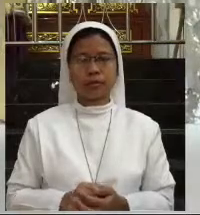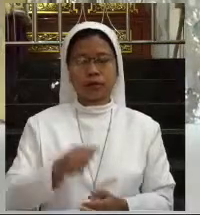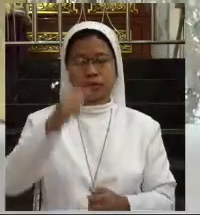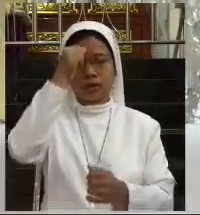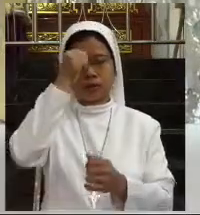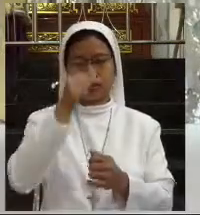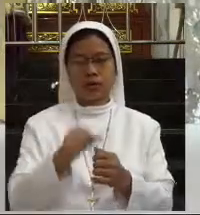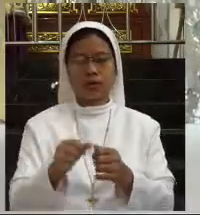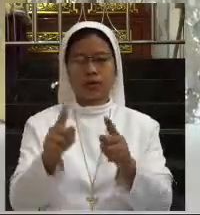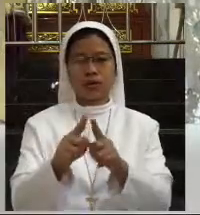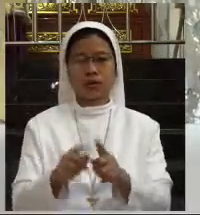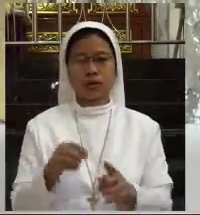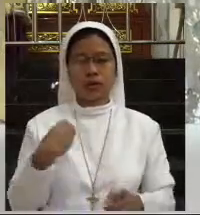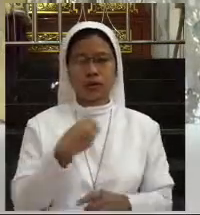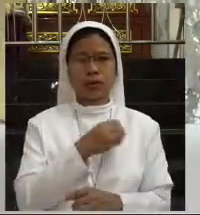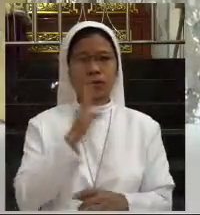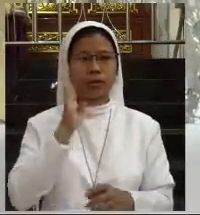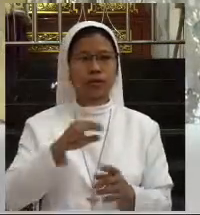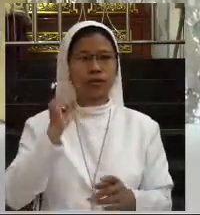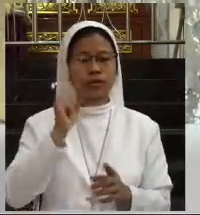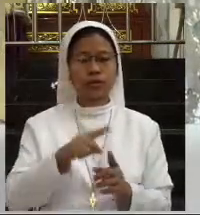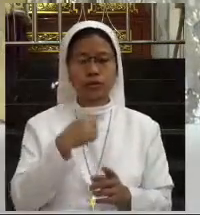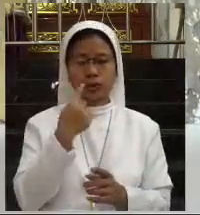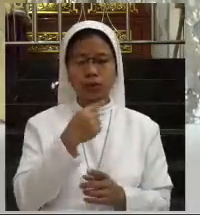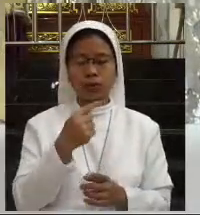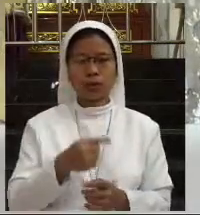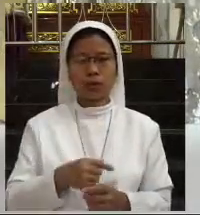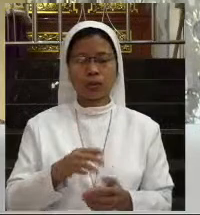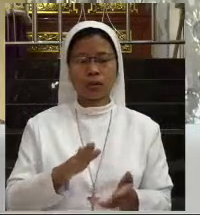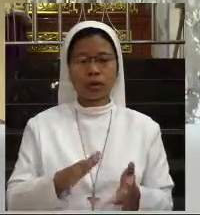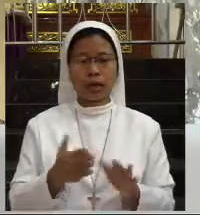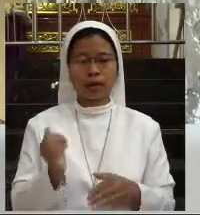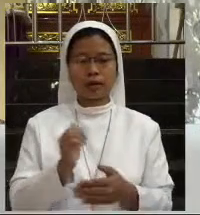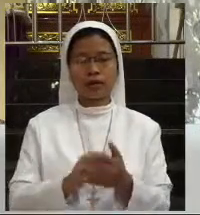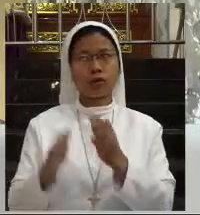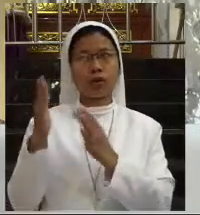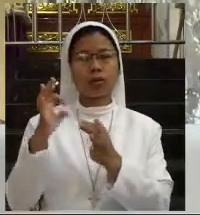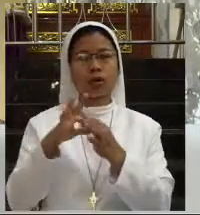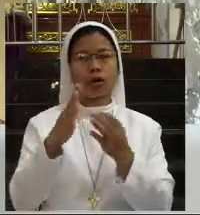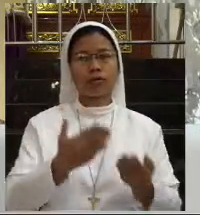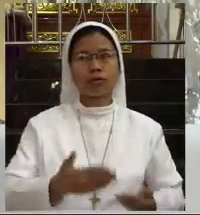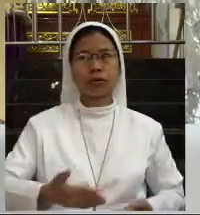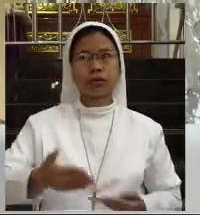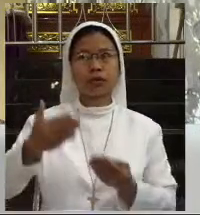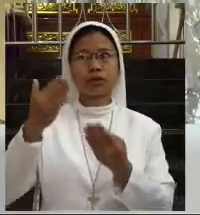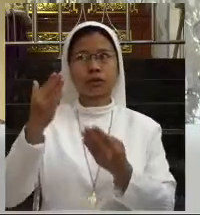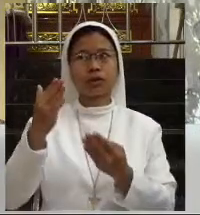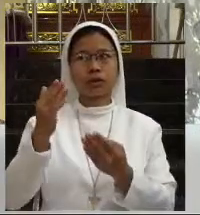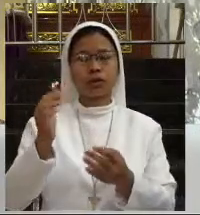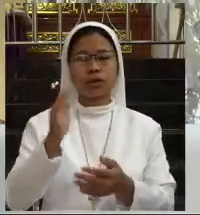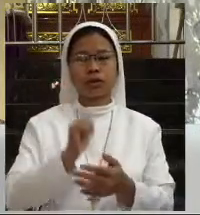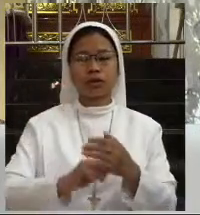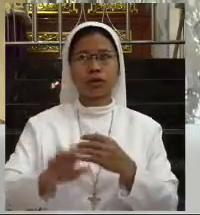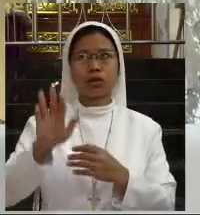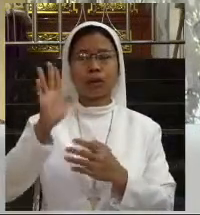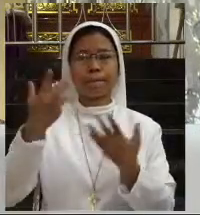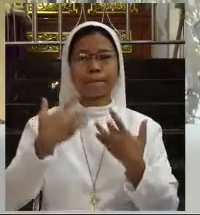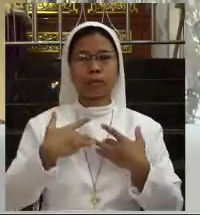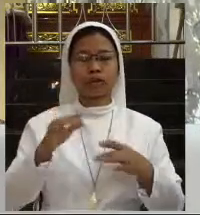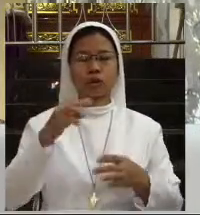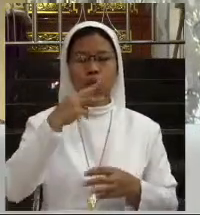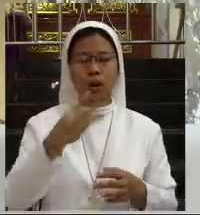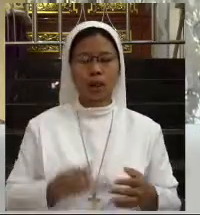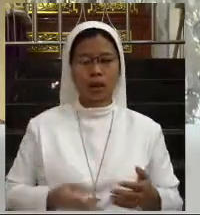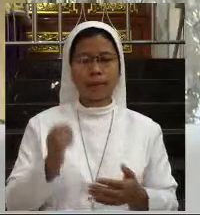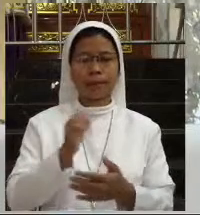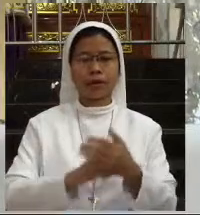Remember also our brothers and sisters who have fallen asleep in the hope of the resurrection, and all who have died in your mercy.